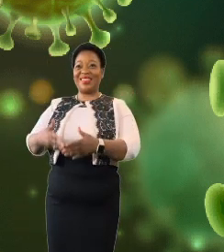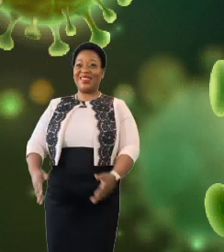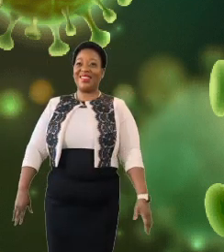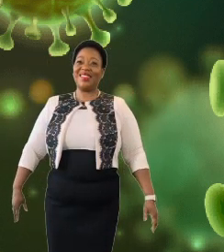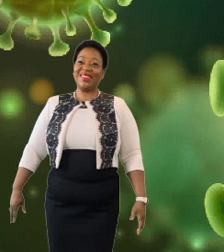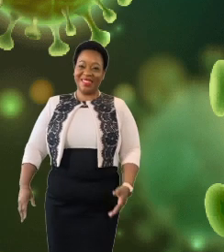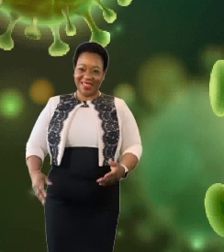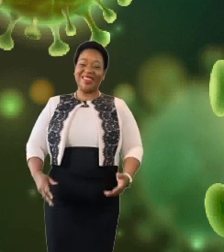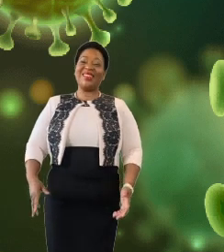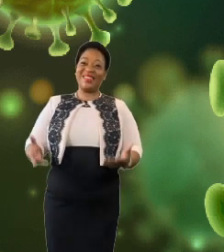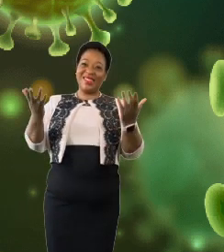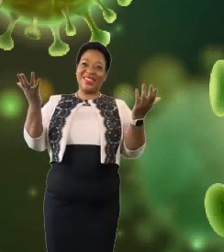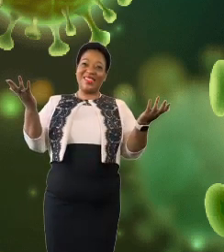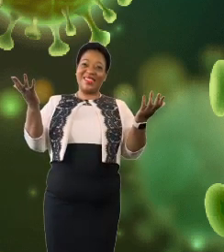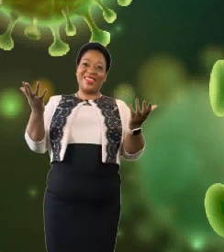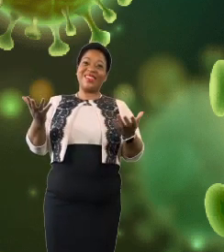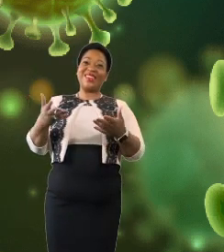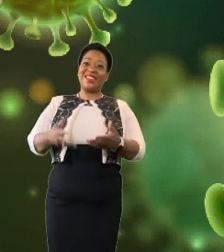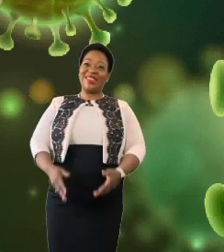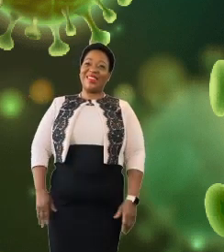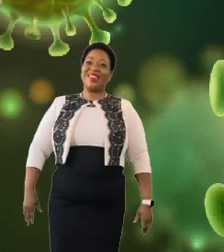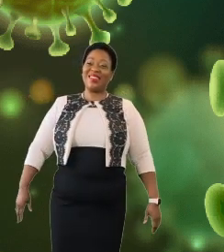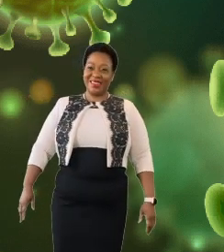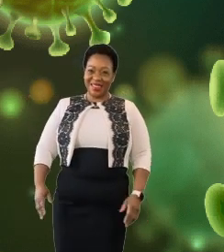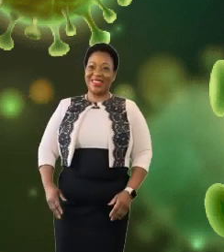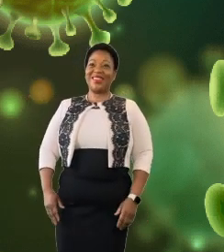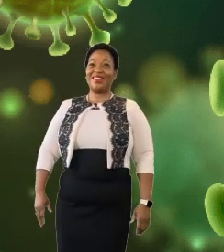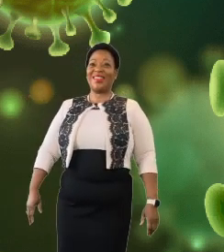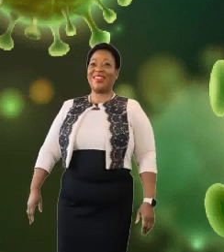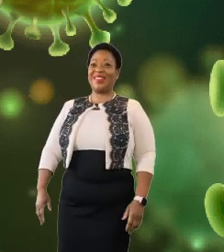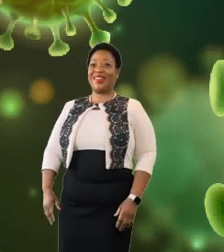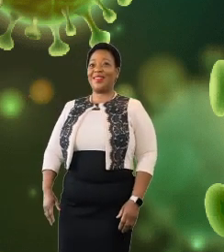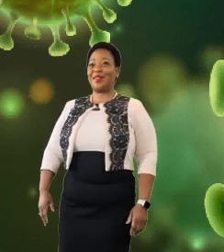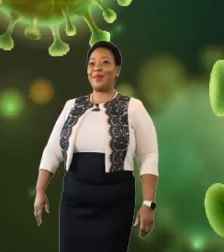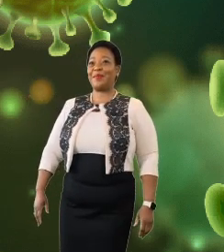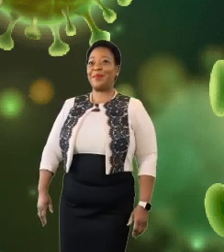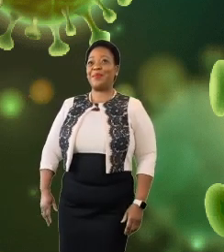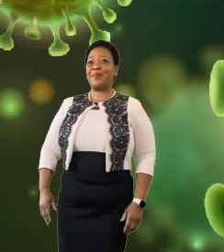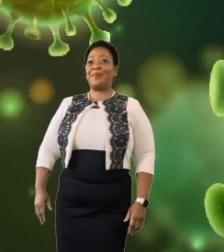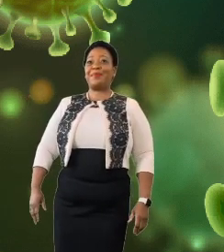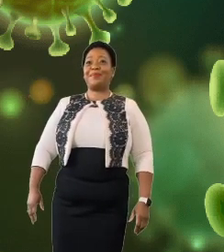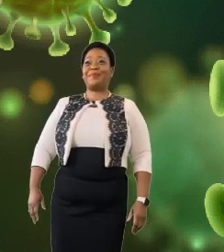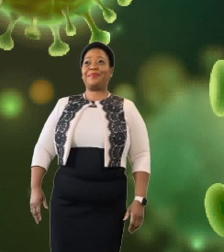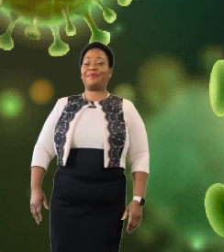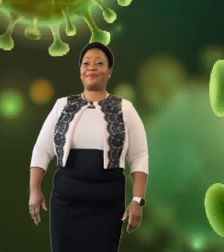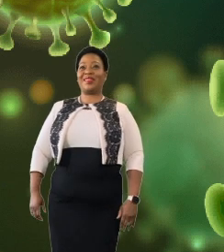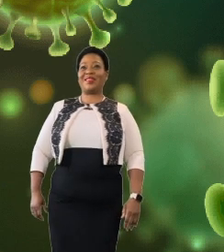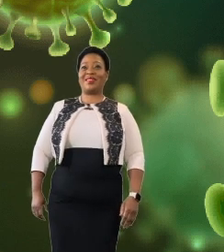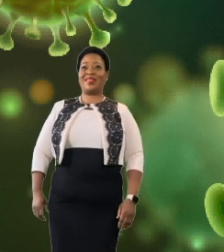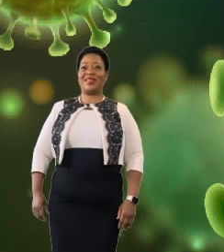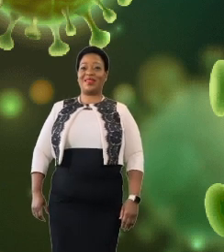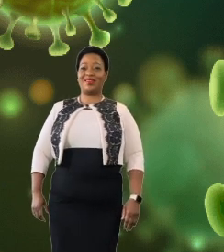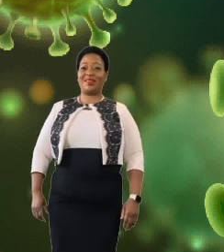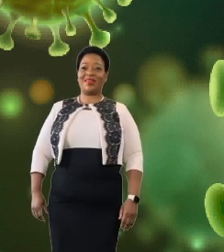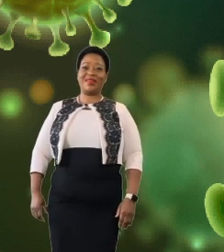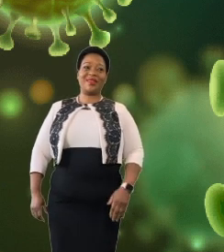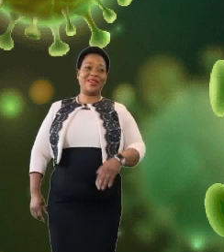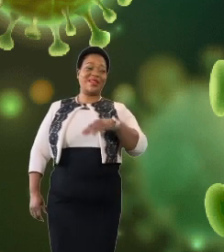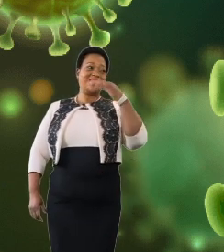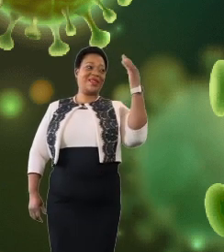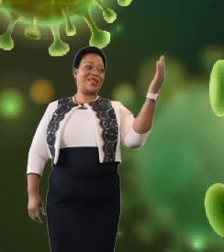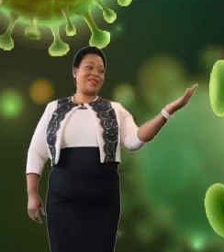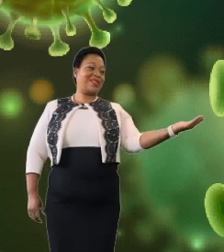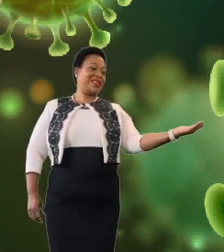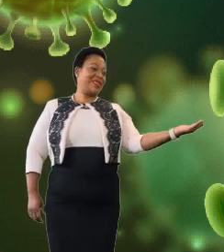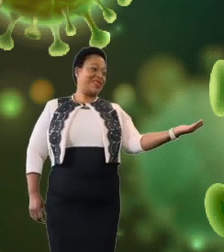doubt the fact that this is a body with muscle. And I'm saying that, and I'm using it